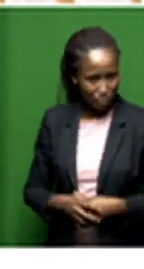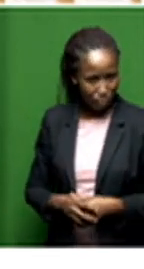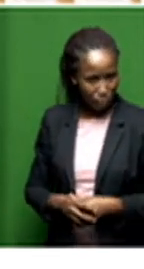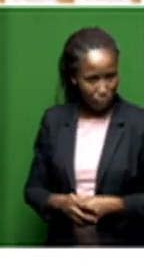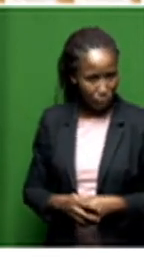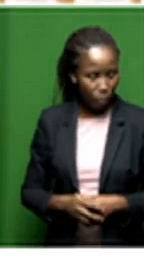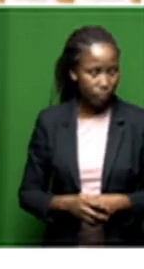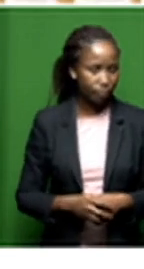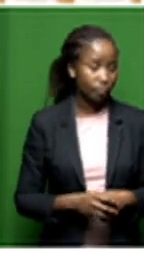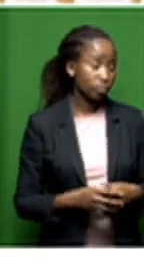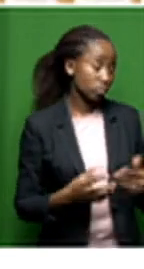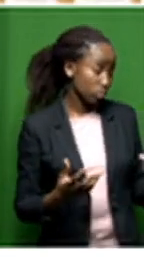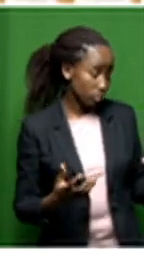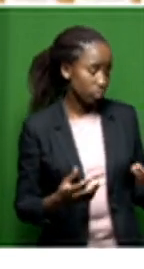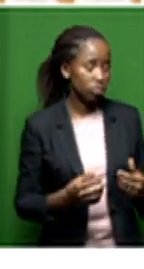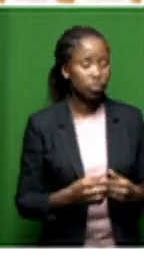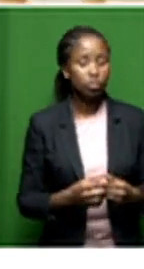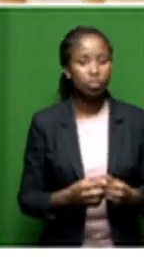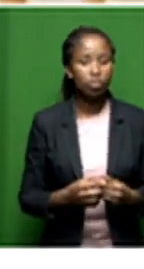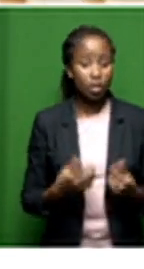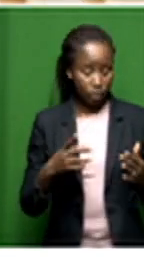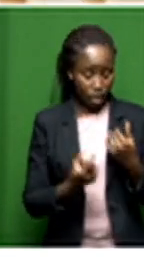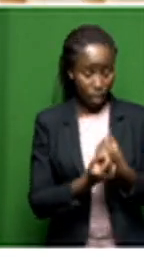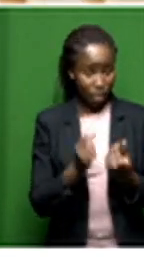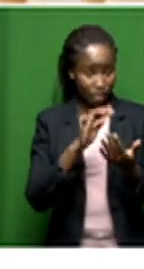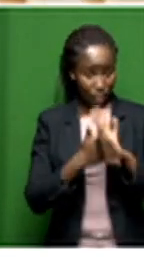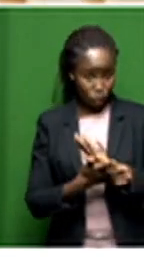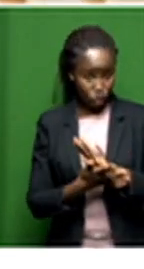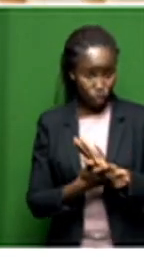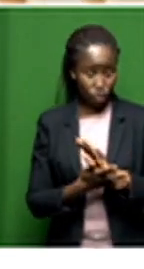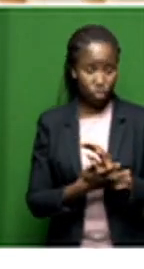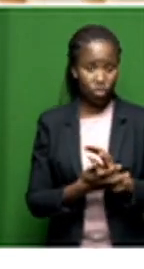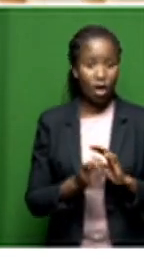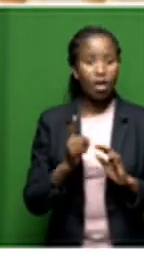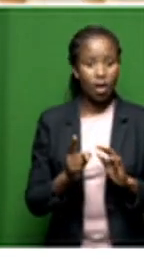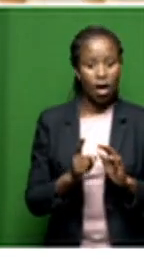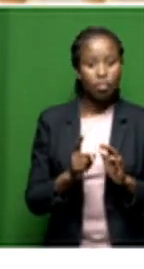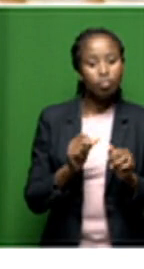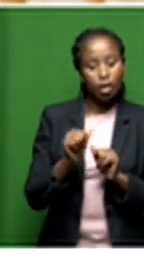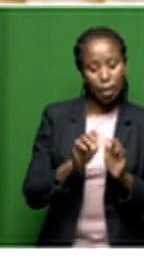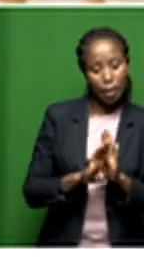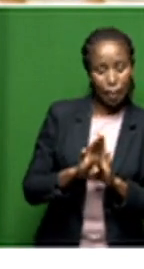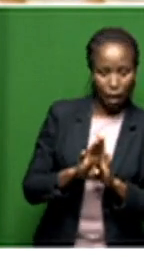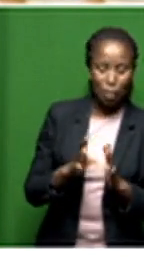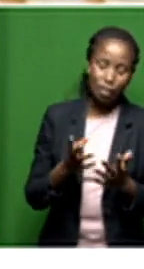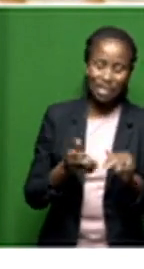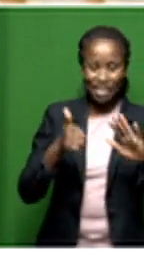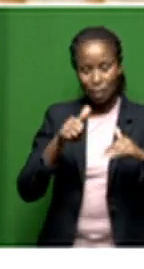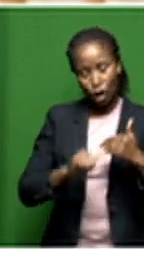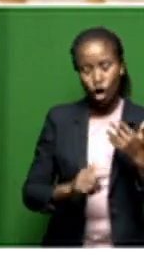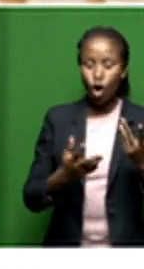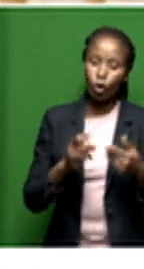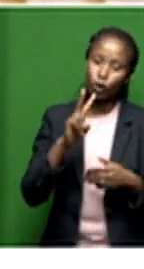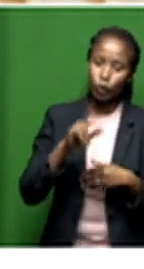Well, the reality is that the damage that was done certainly vast. And in 6 months, 1 year, and possibly in 2